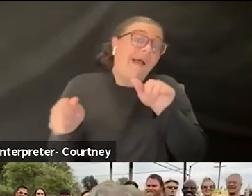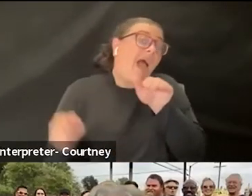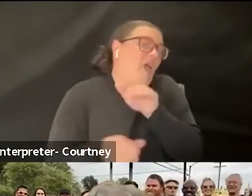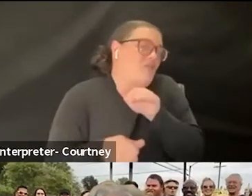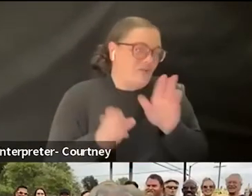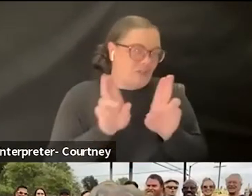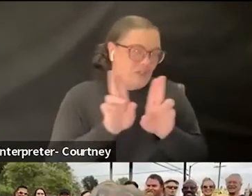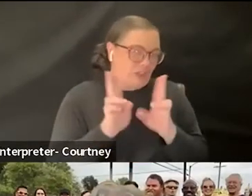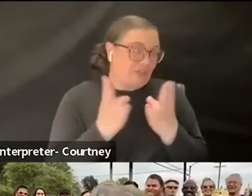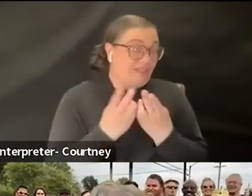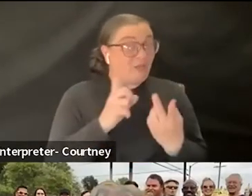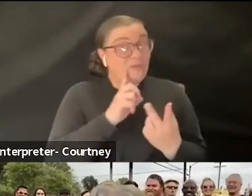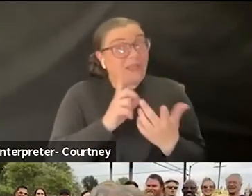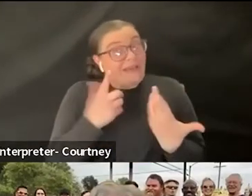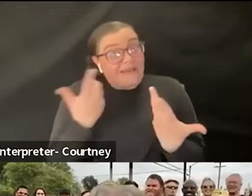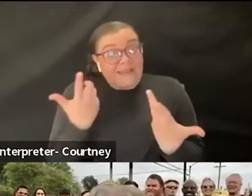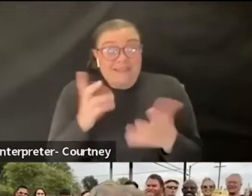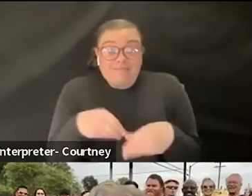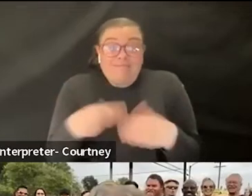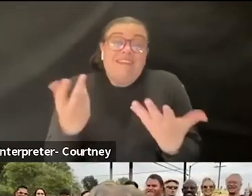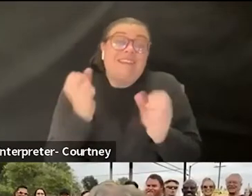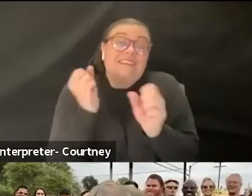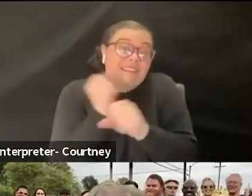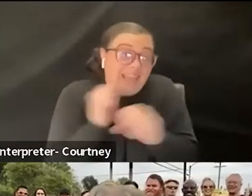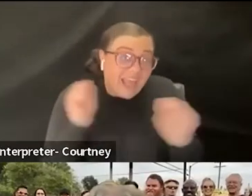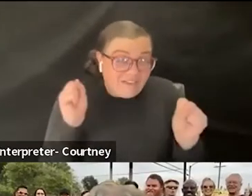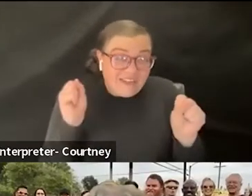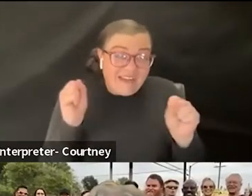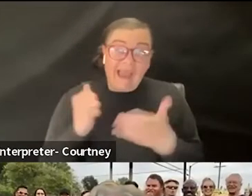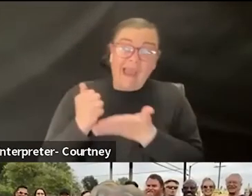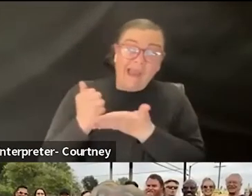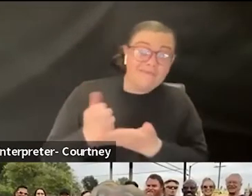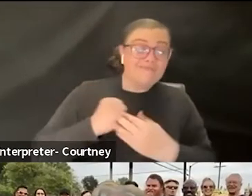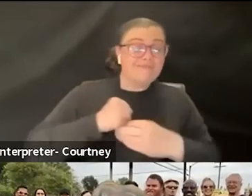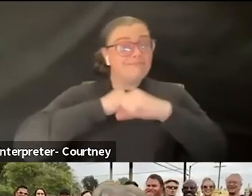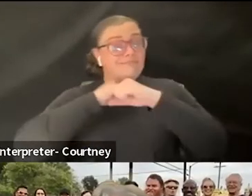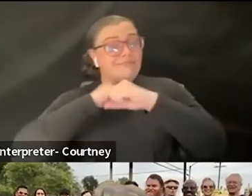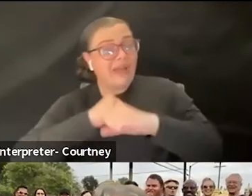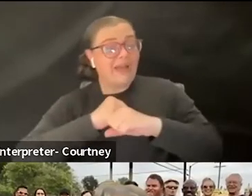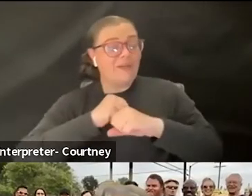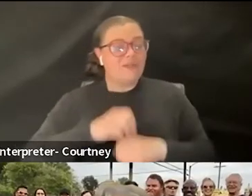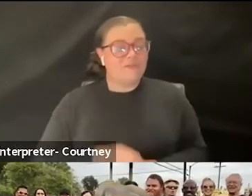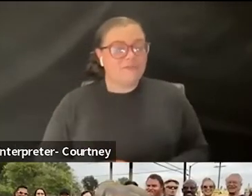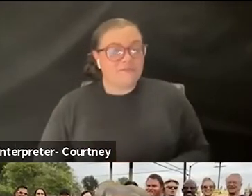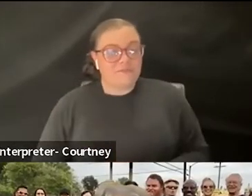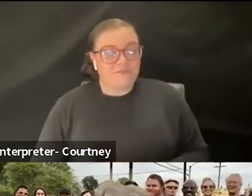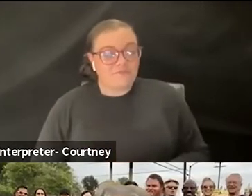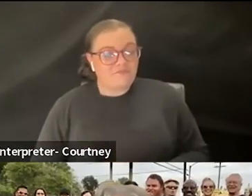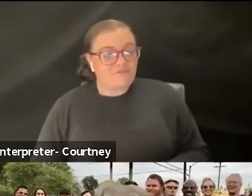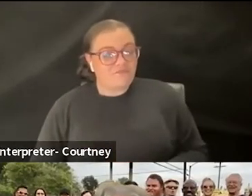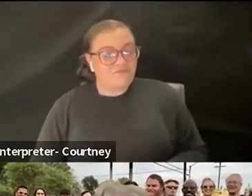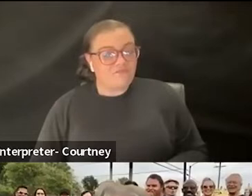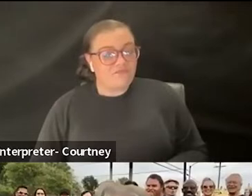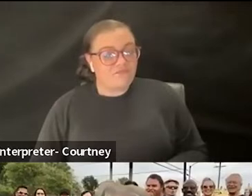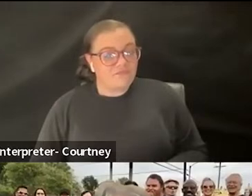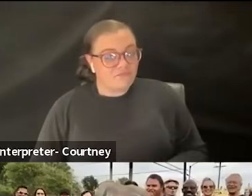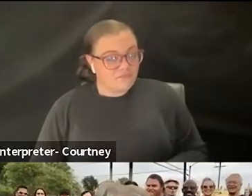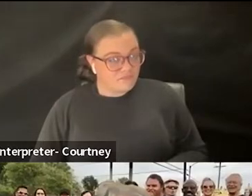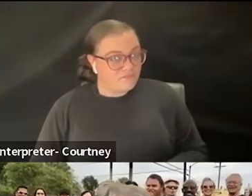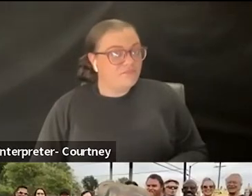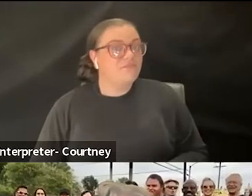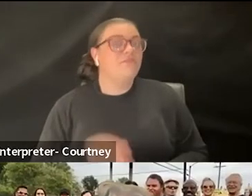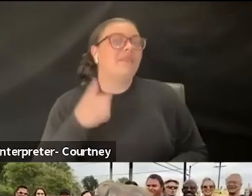I'm concerned. Yeah. You know, also at the music business, there's not any